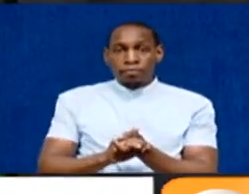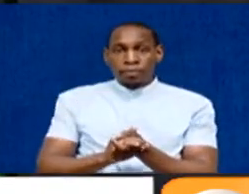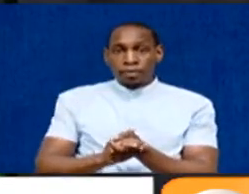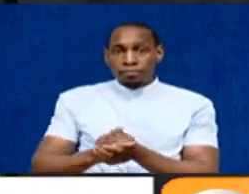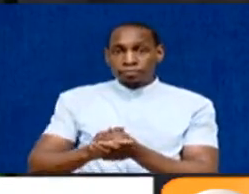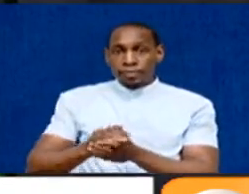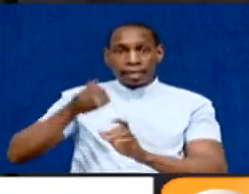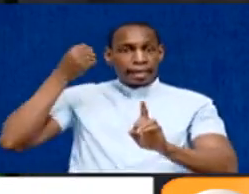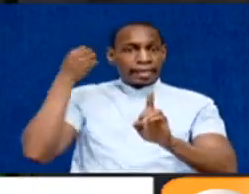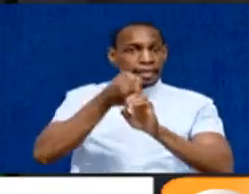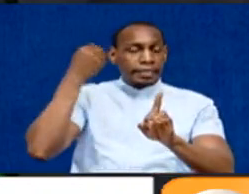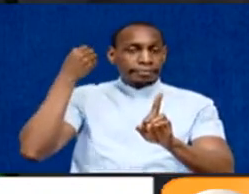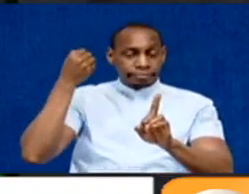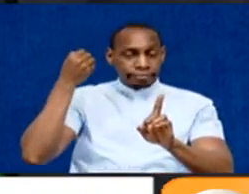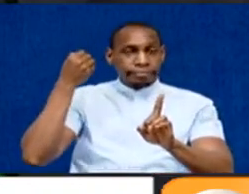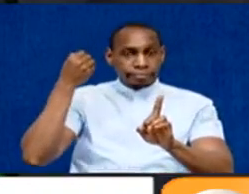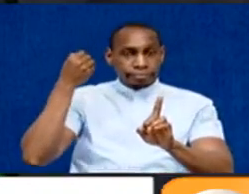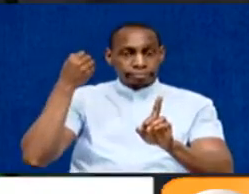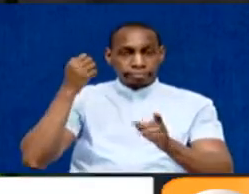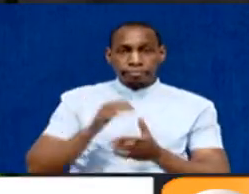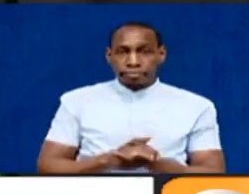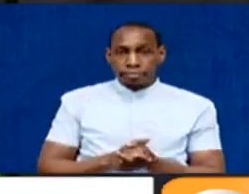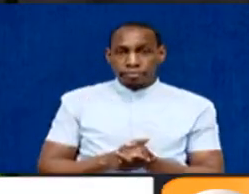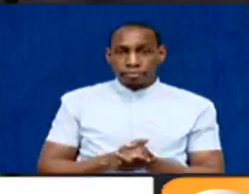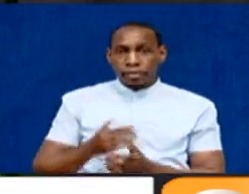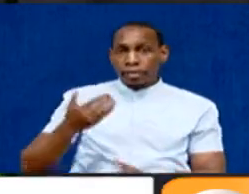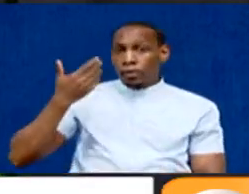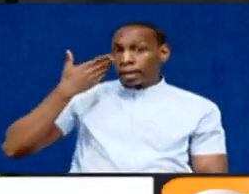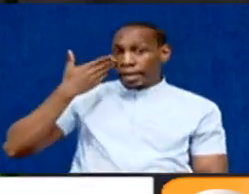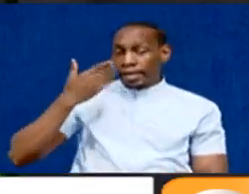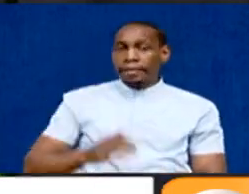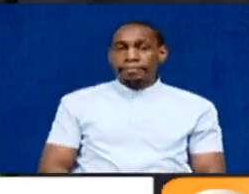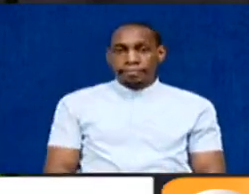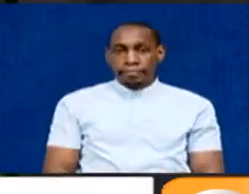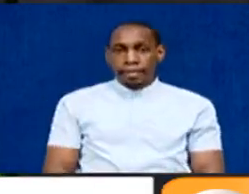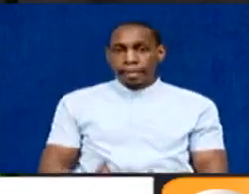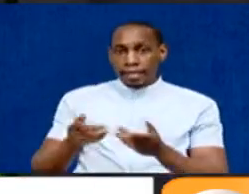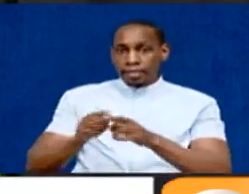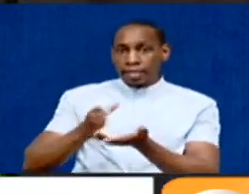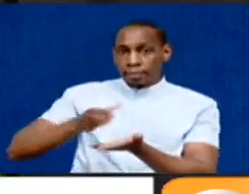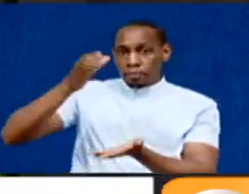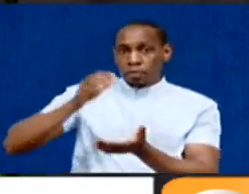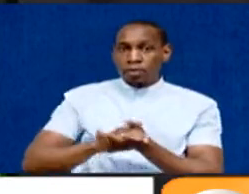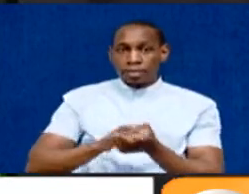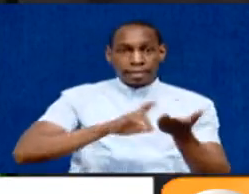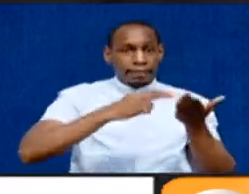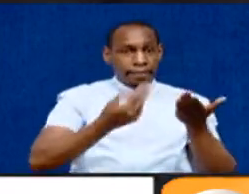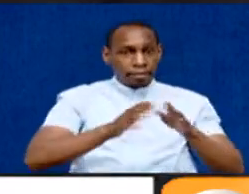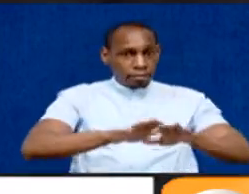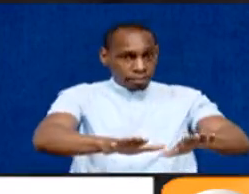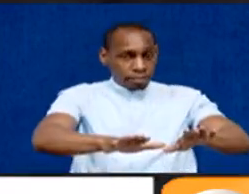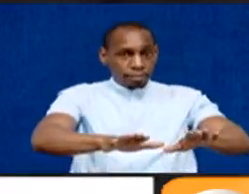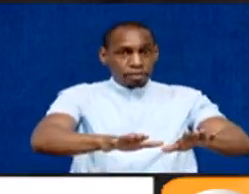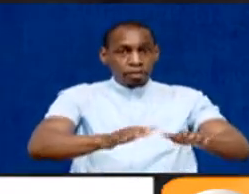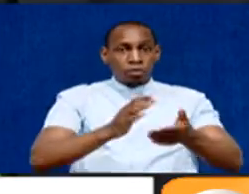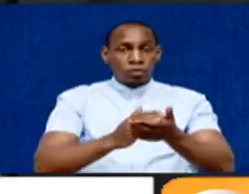he hit me on my right eye, unfortunately, with a bottle. So I fell down. I